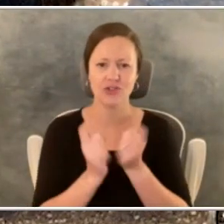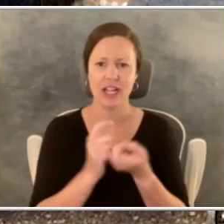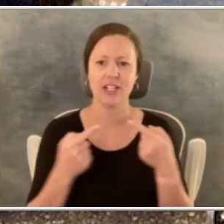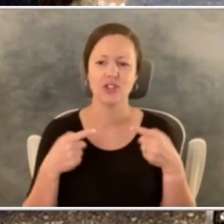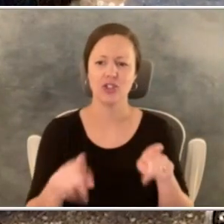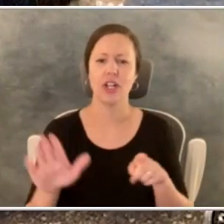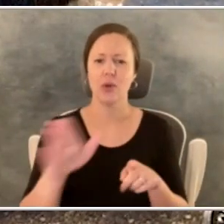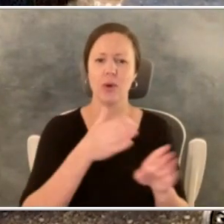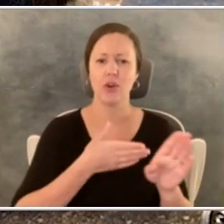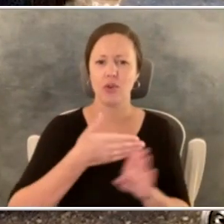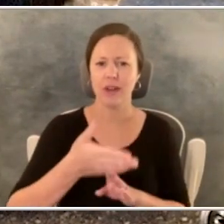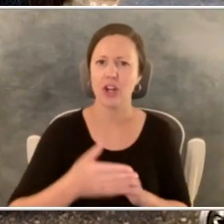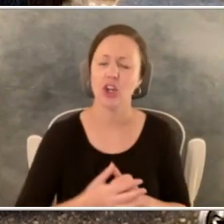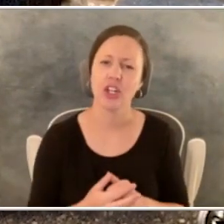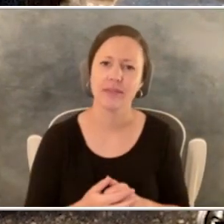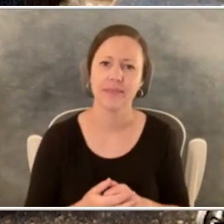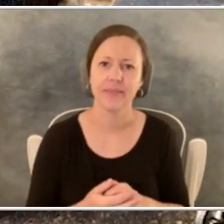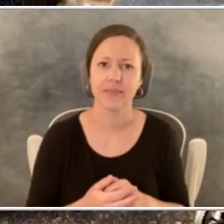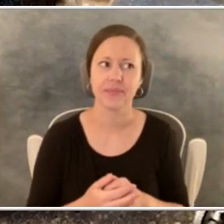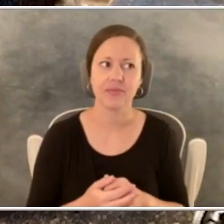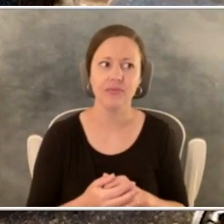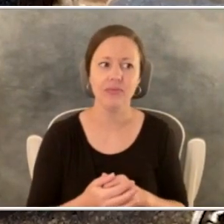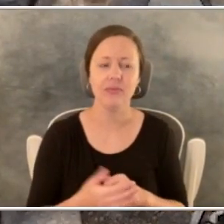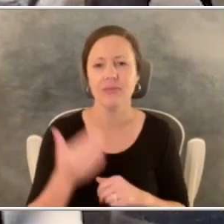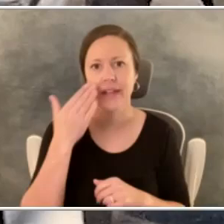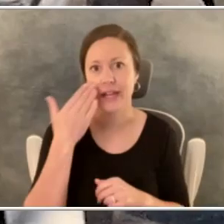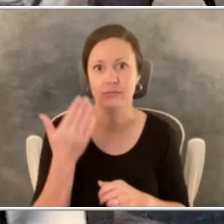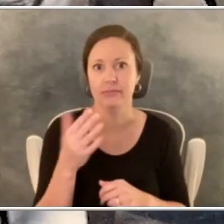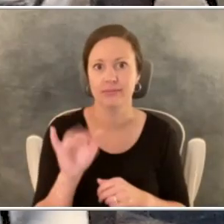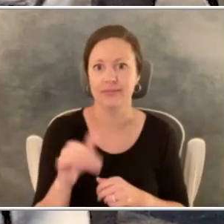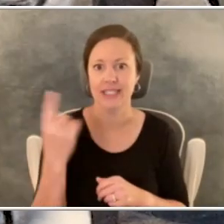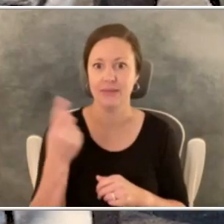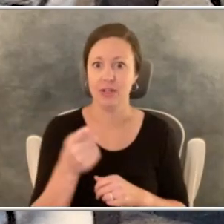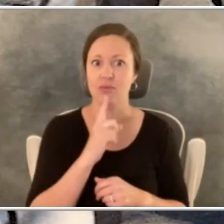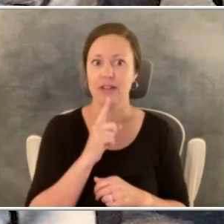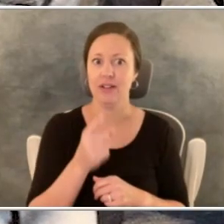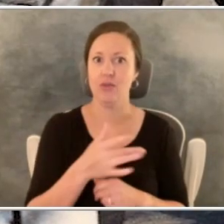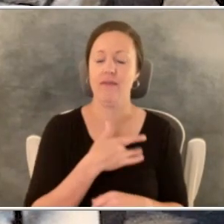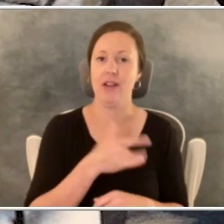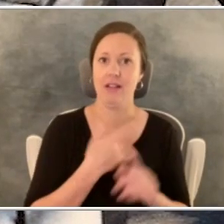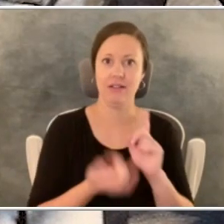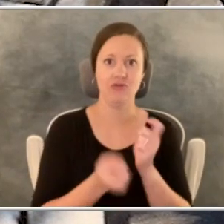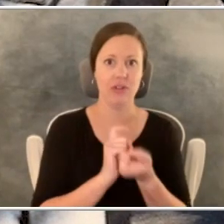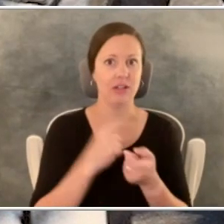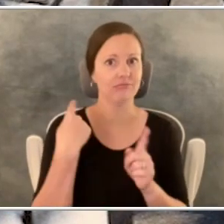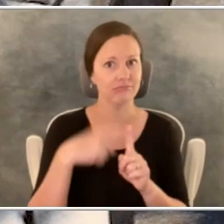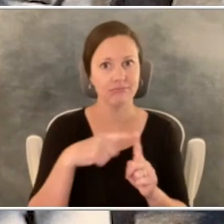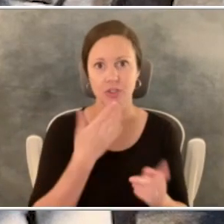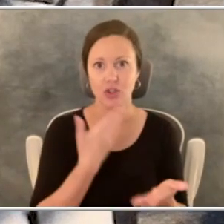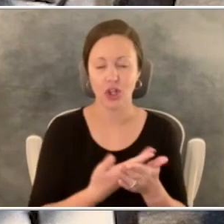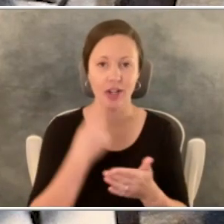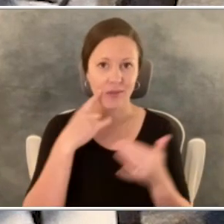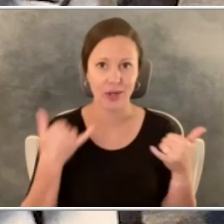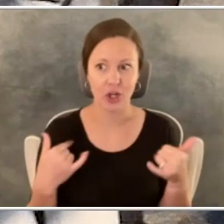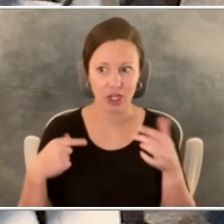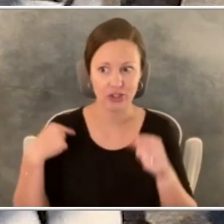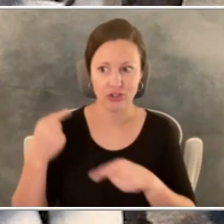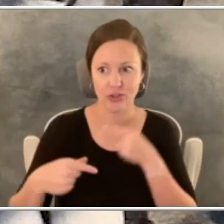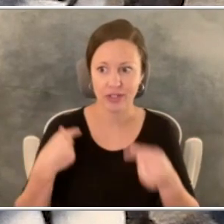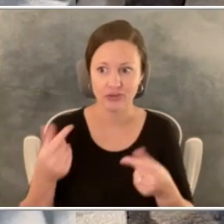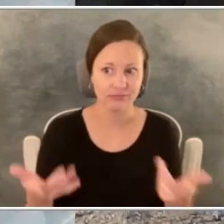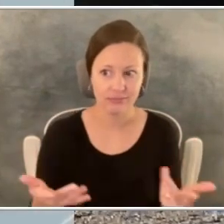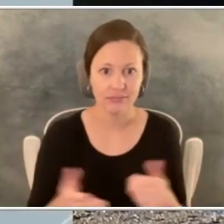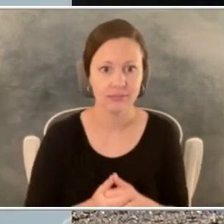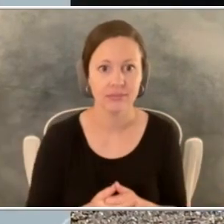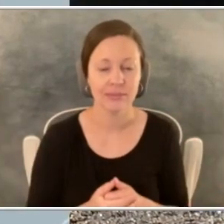know this is something you're certainly excited about, the changes for this current generation and generations to come. Yes.